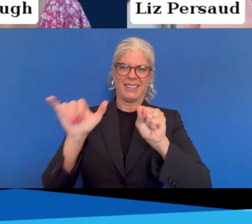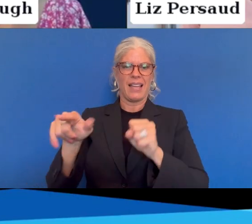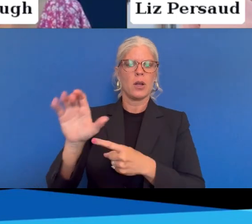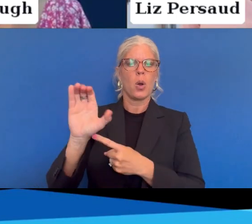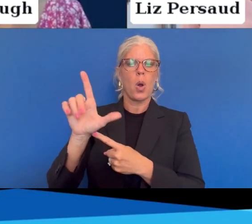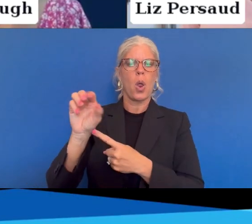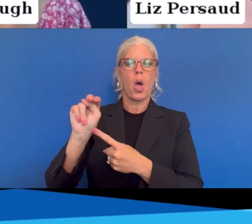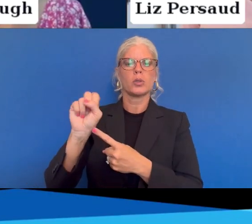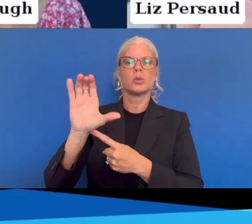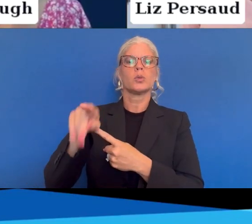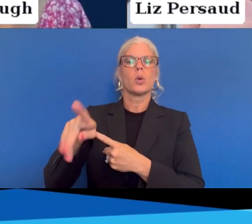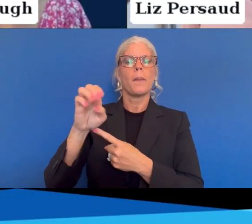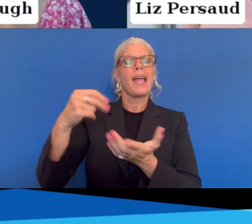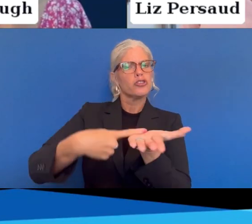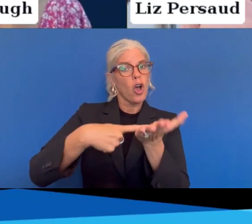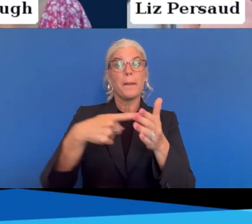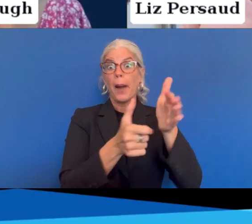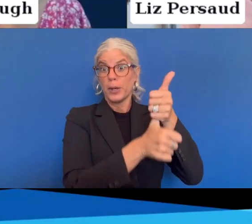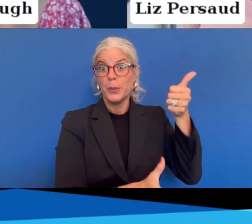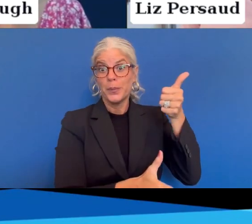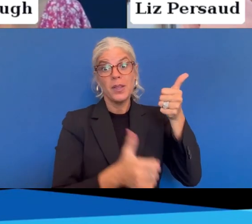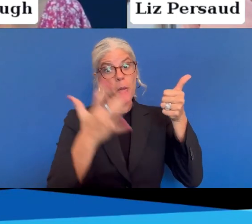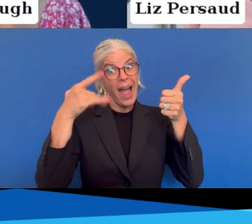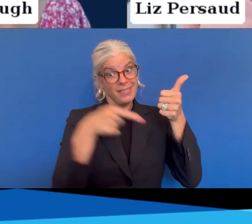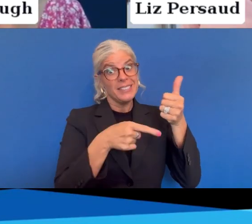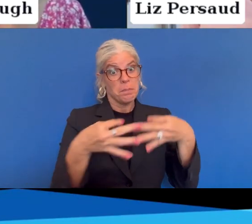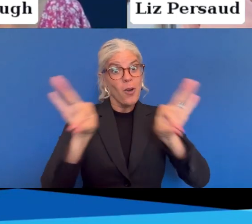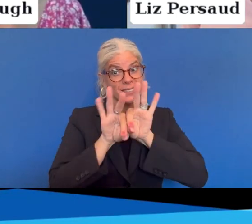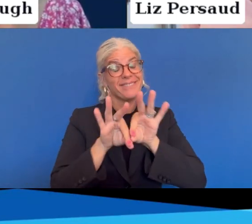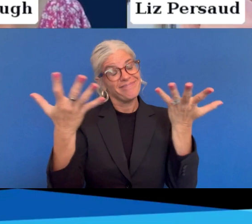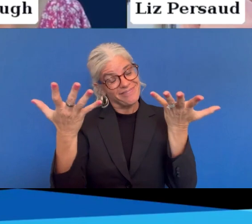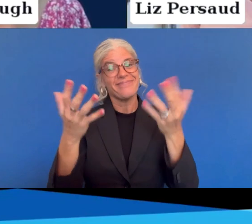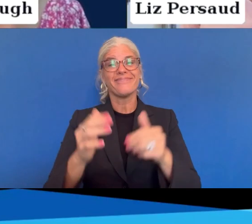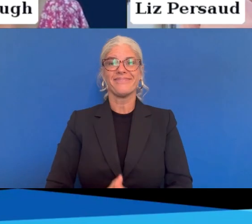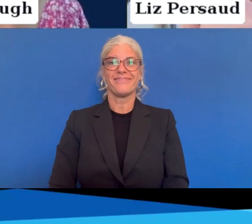go get colonoscopy and talk about poop, because it's important. So